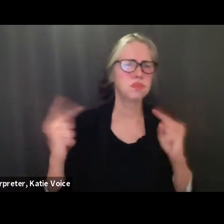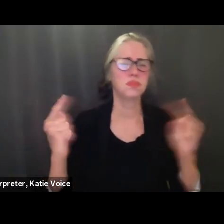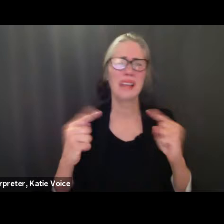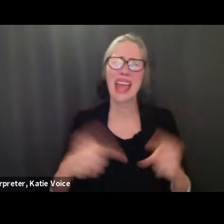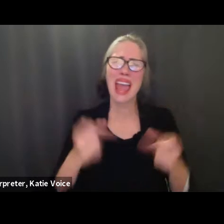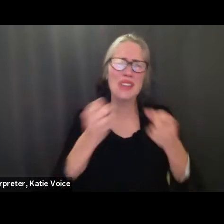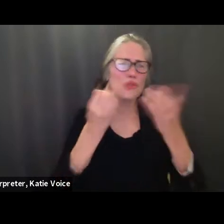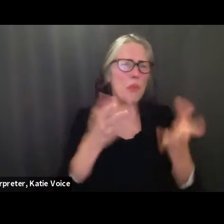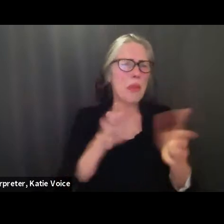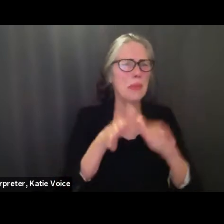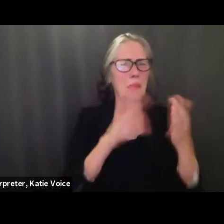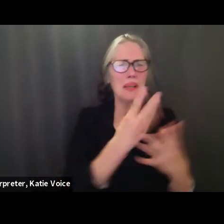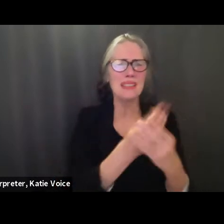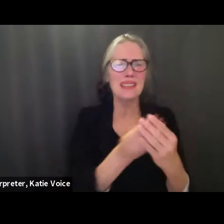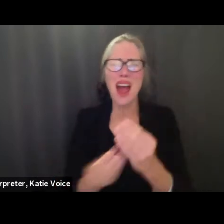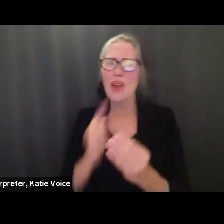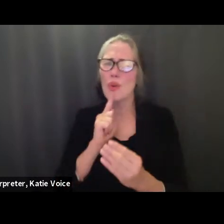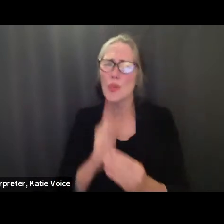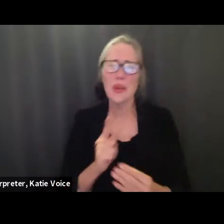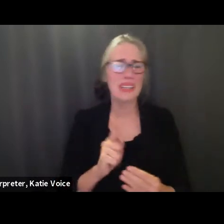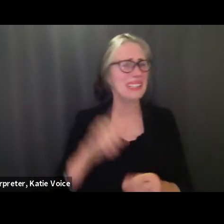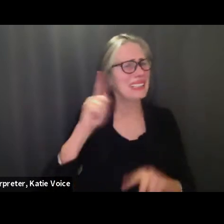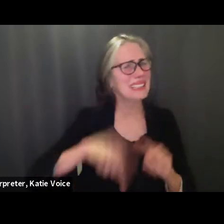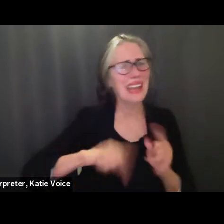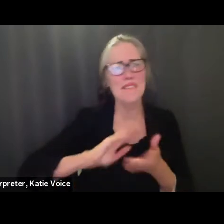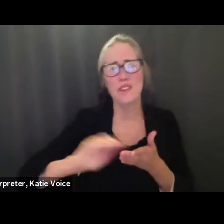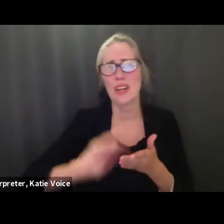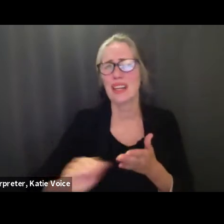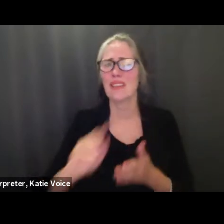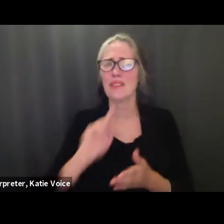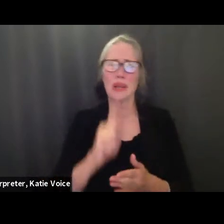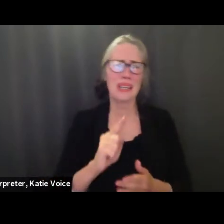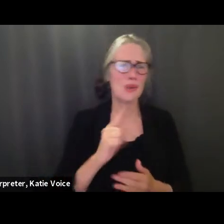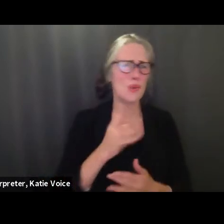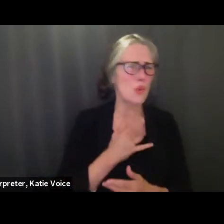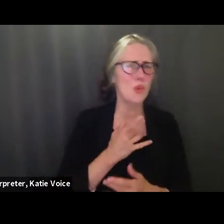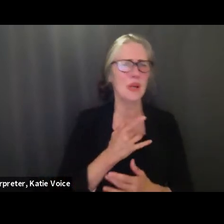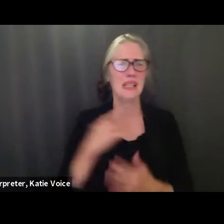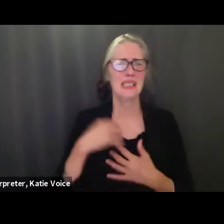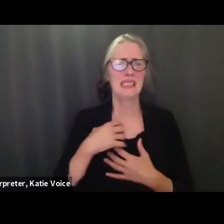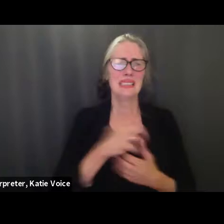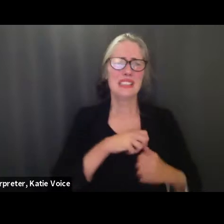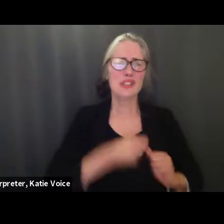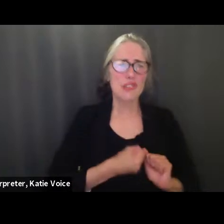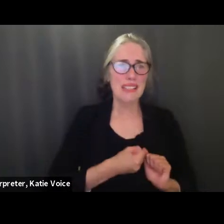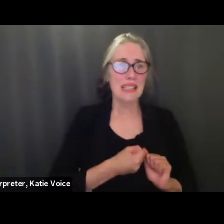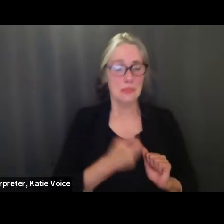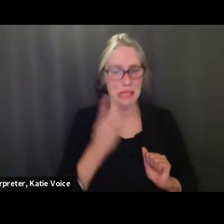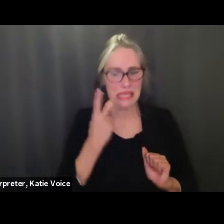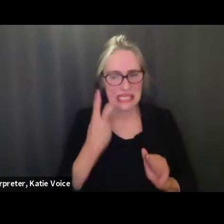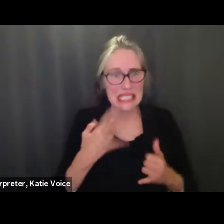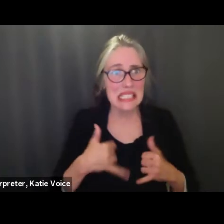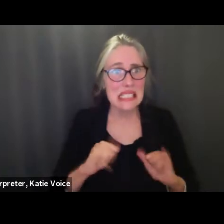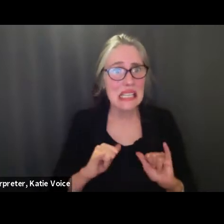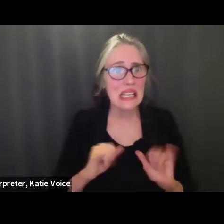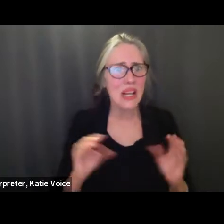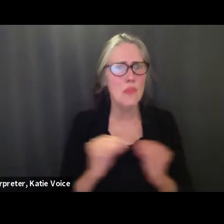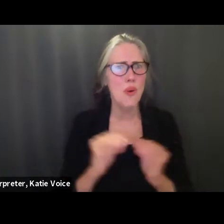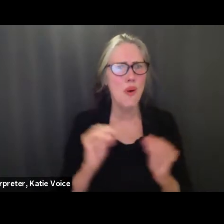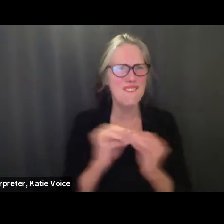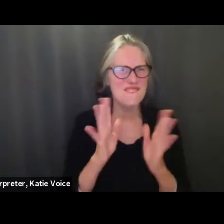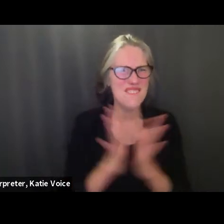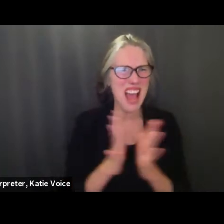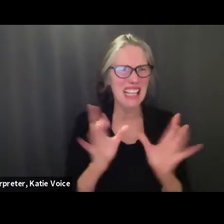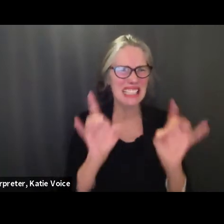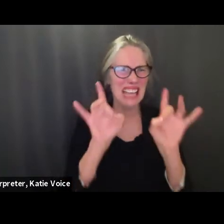and distressing. But just as unforgivable and distressing is the continuing huge rise of violent and